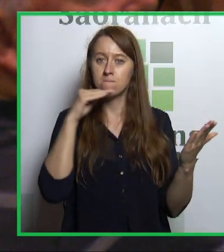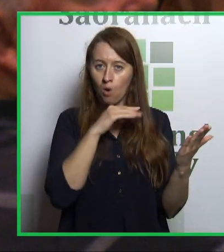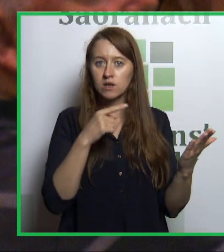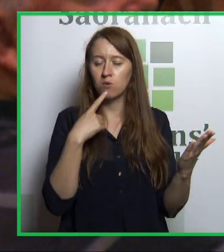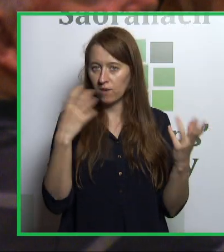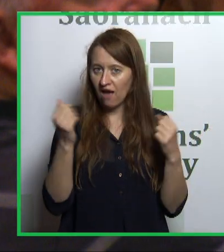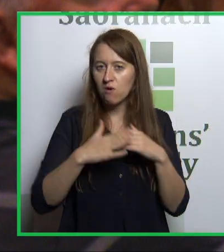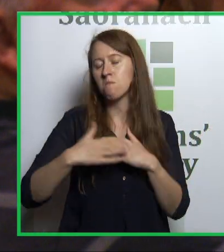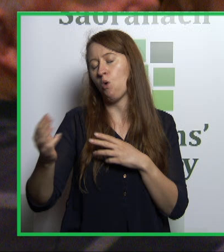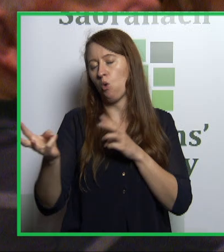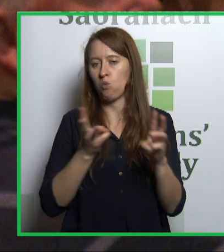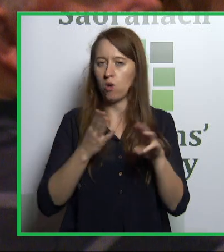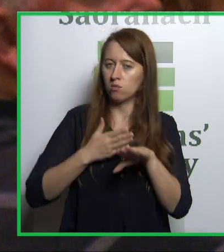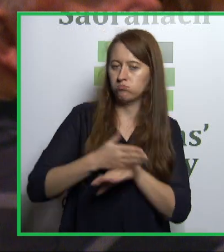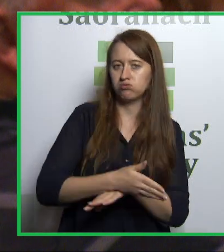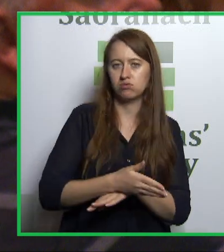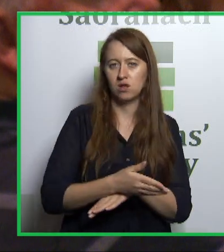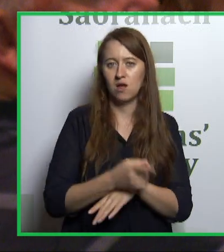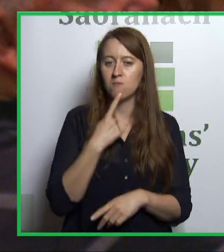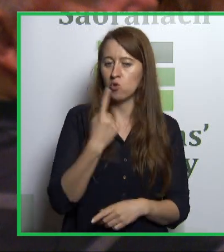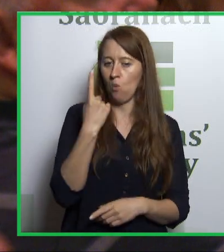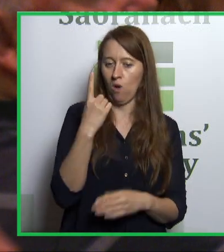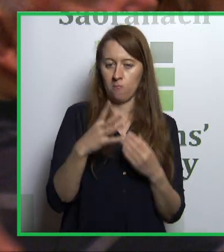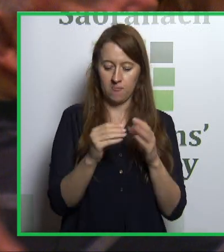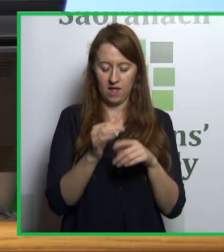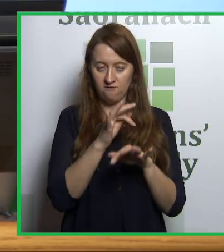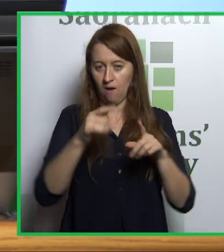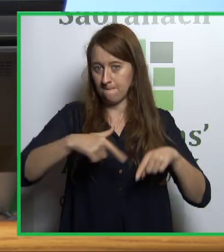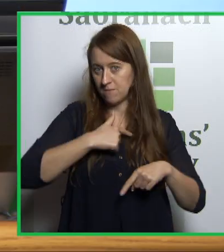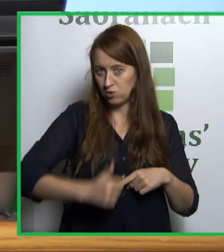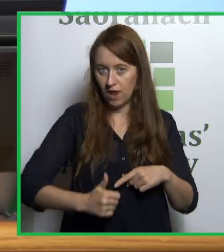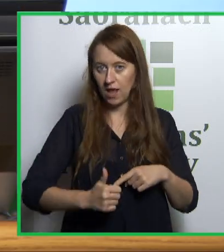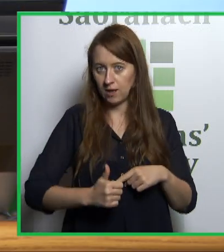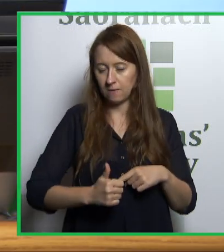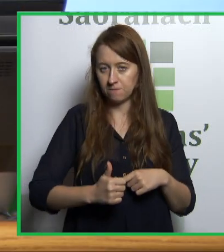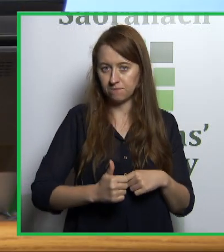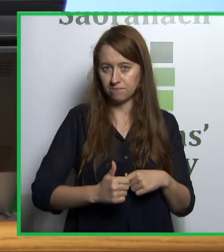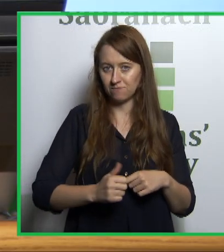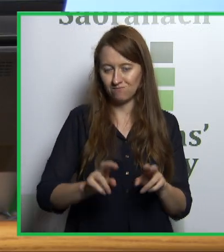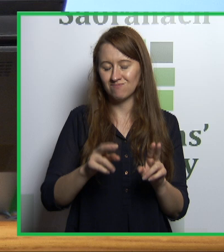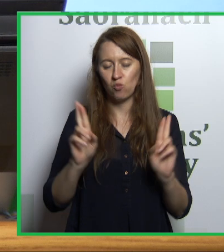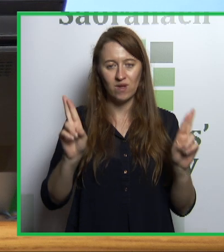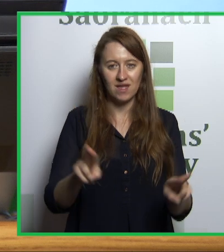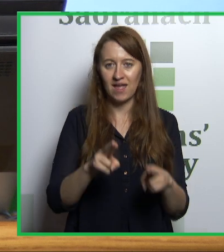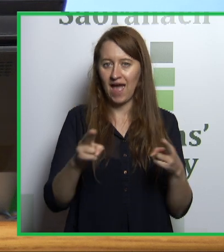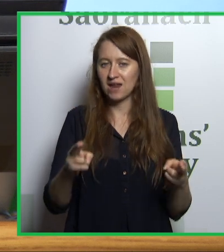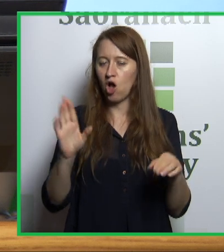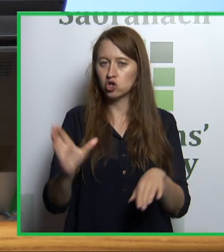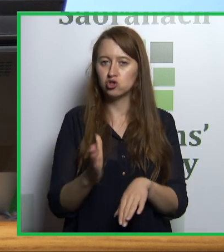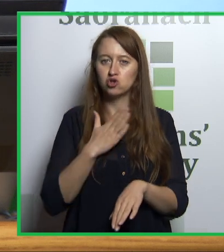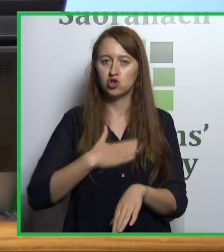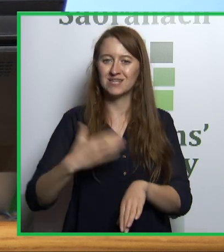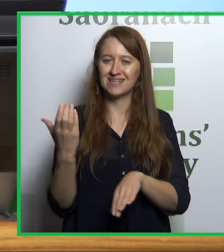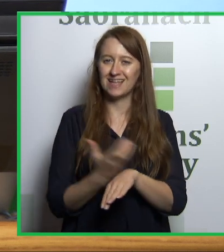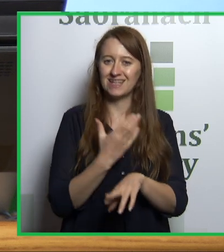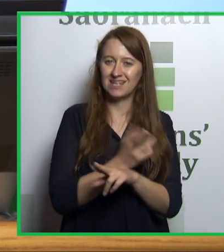Secretariat. But there's one thing that's coming strikingly true. We can't just keep doing the same things. Doing the same